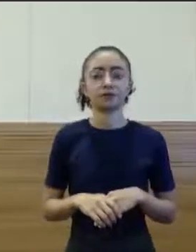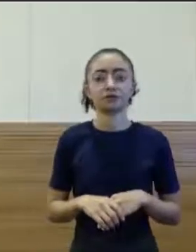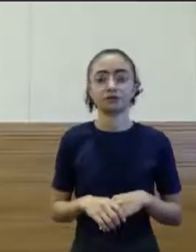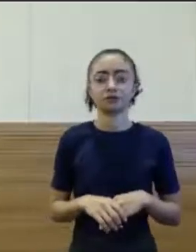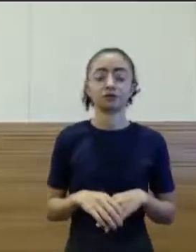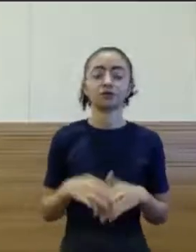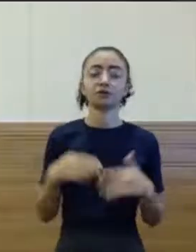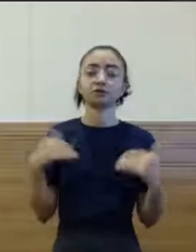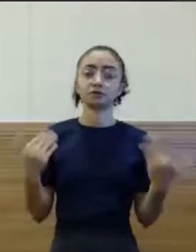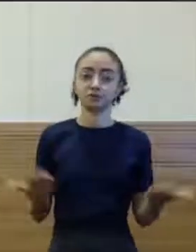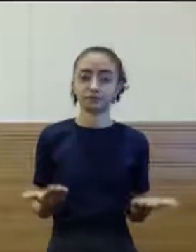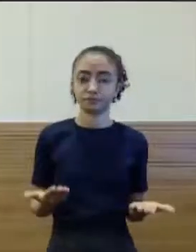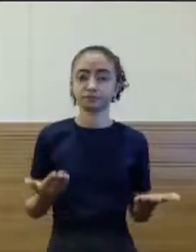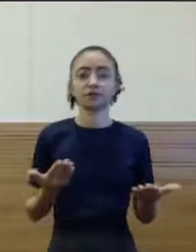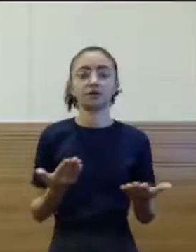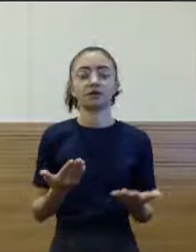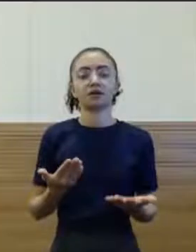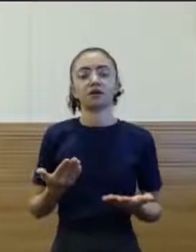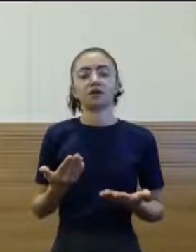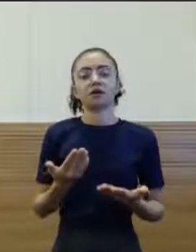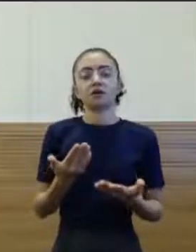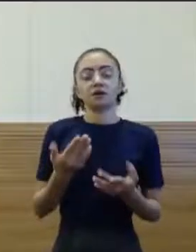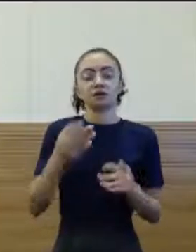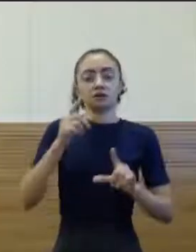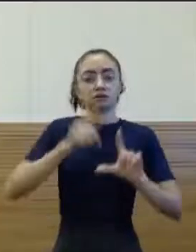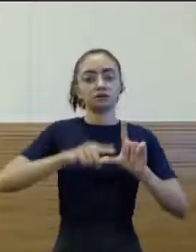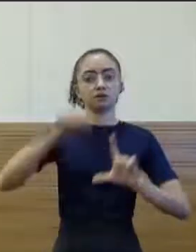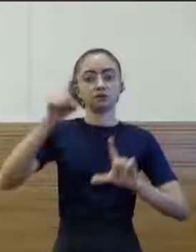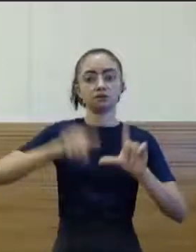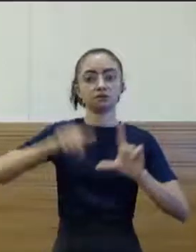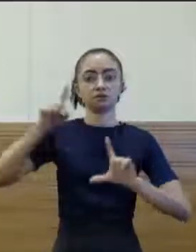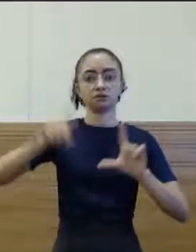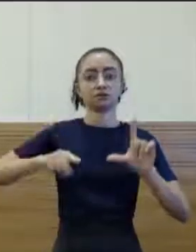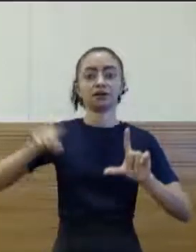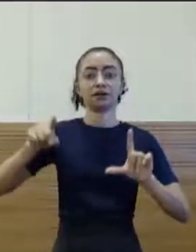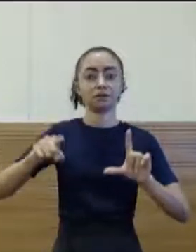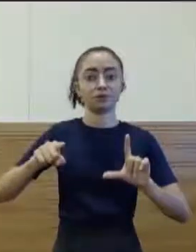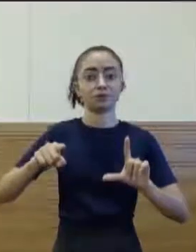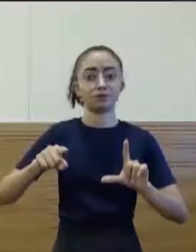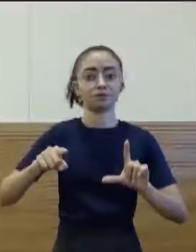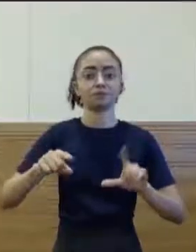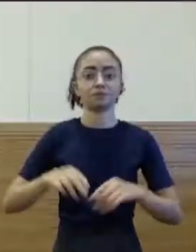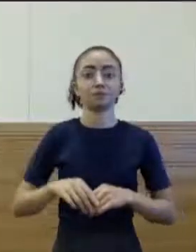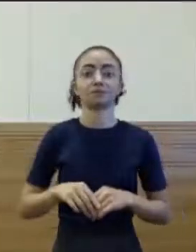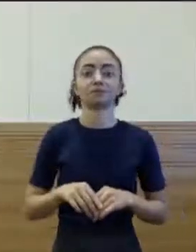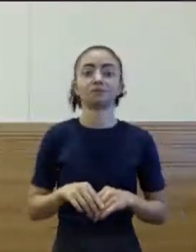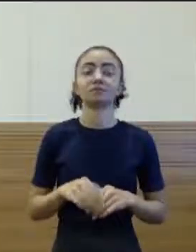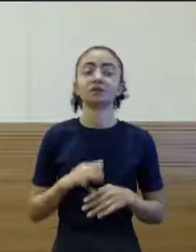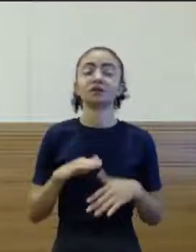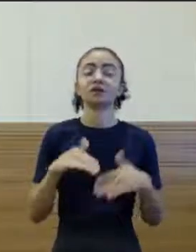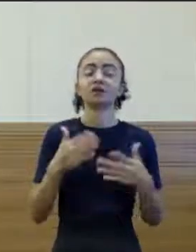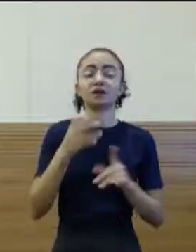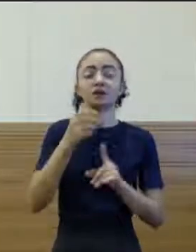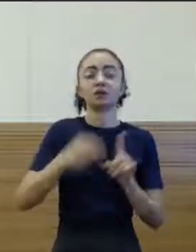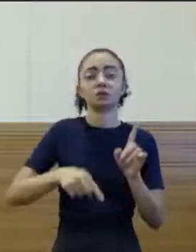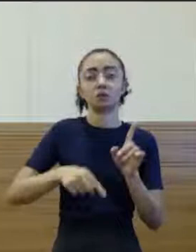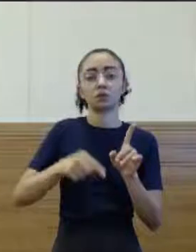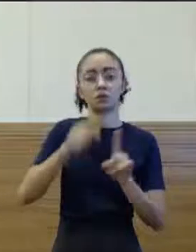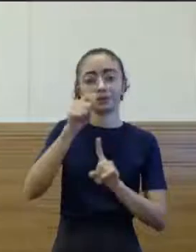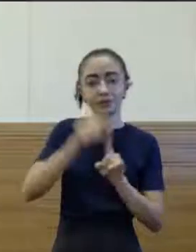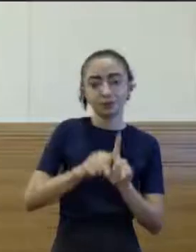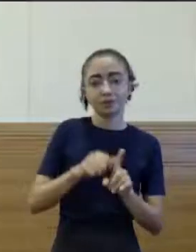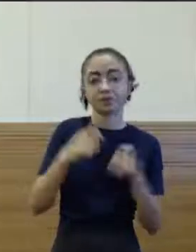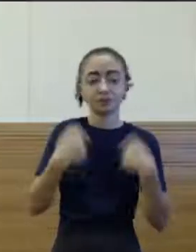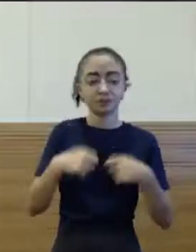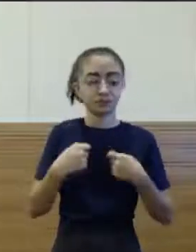In the beginning of the maternity, the rate of breastfeeding in the first month. So, but we still need to work